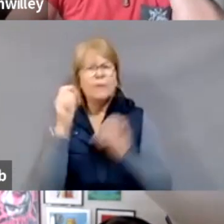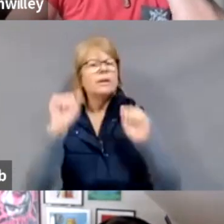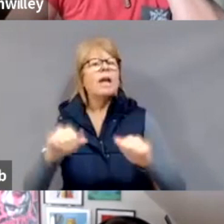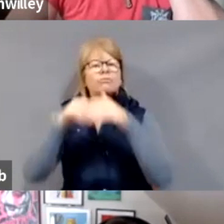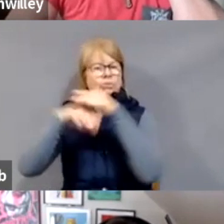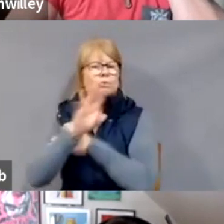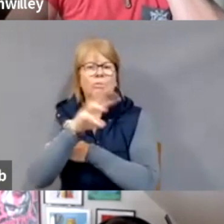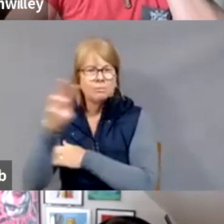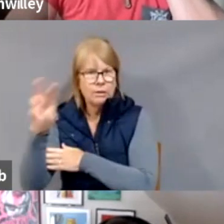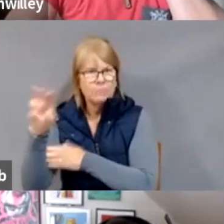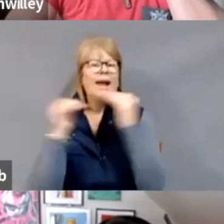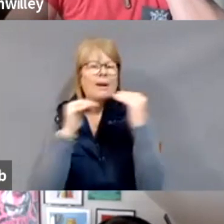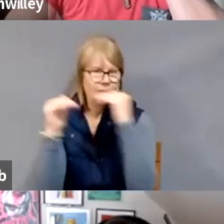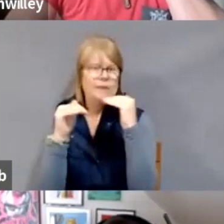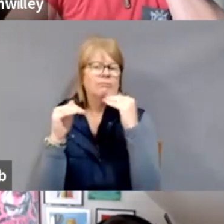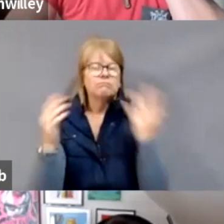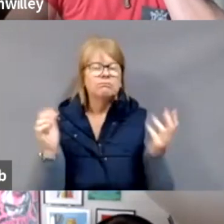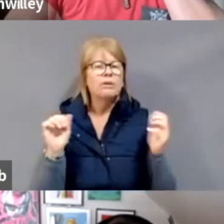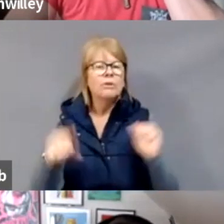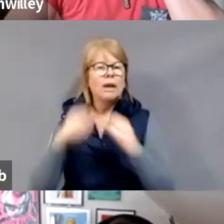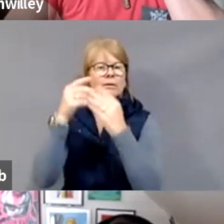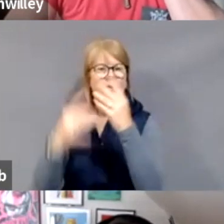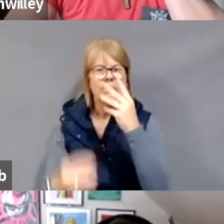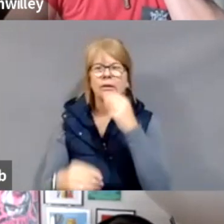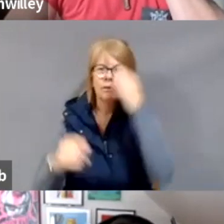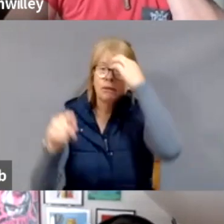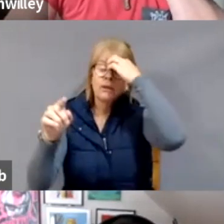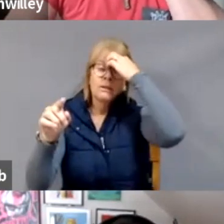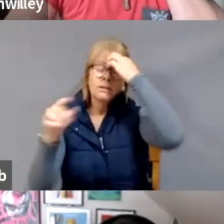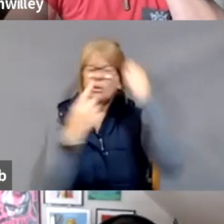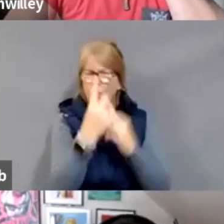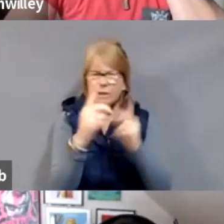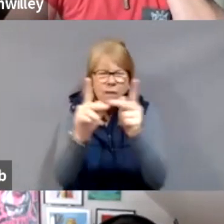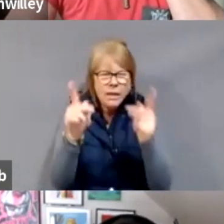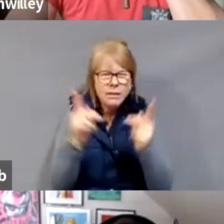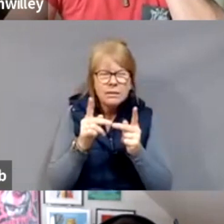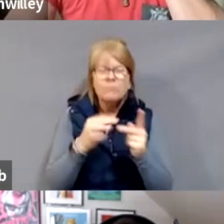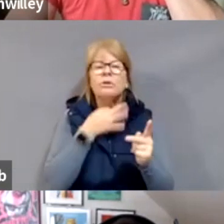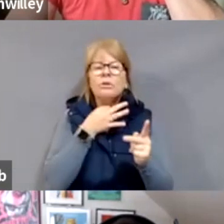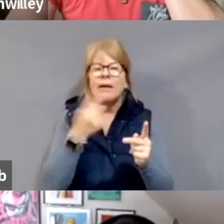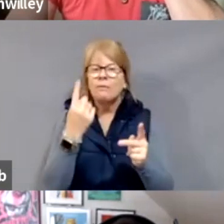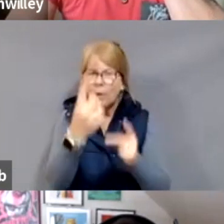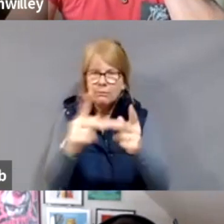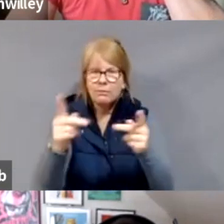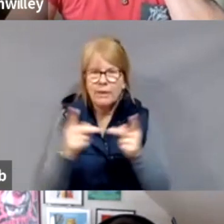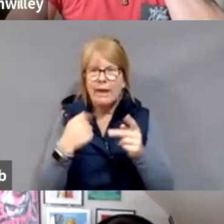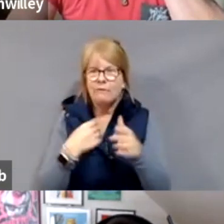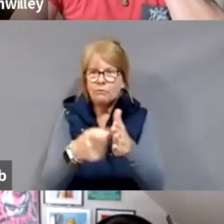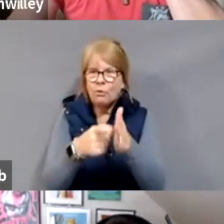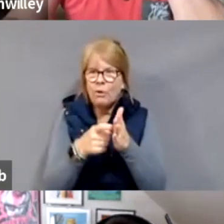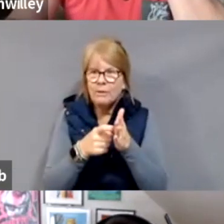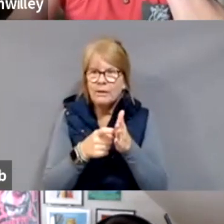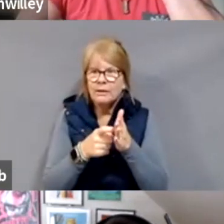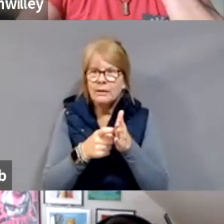sign up for the E-Drive. And that's the universal place that because we have requirements under